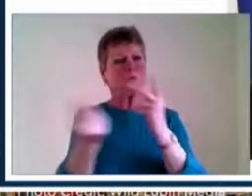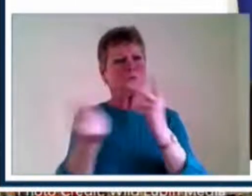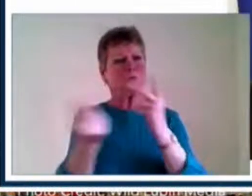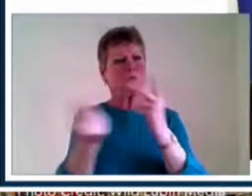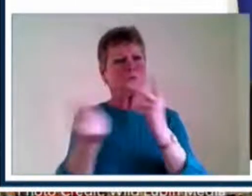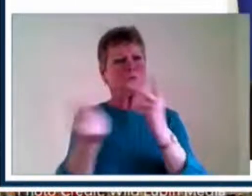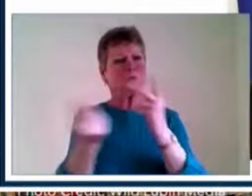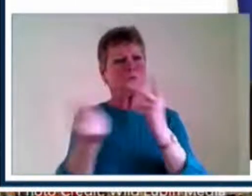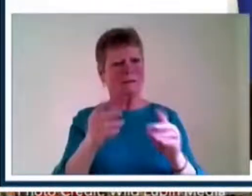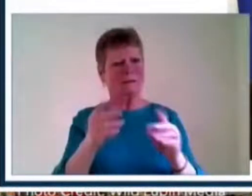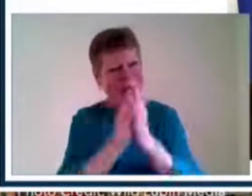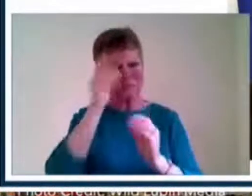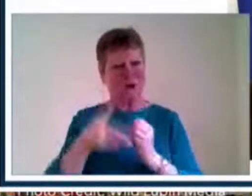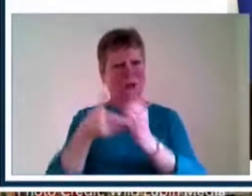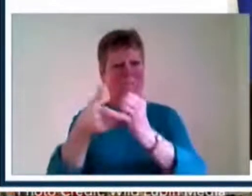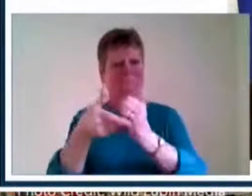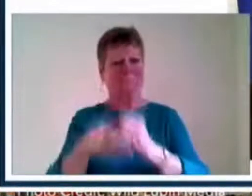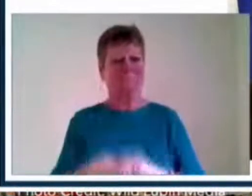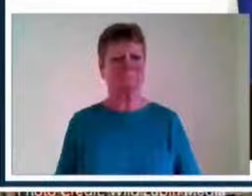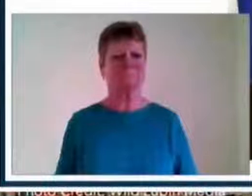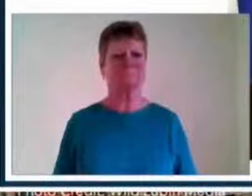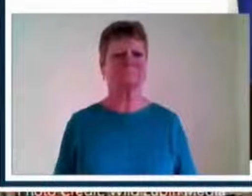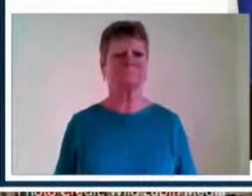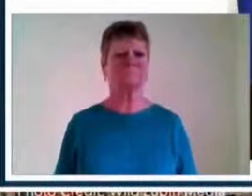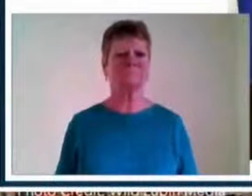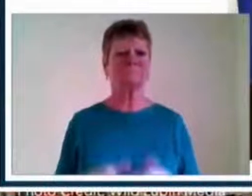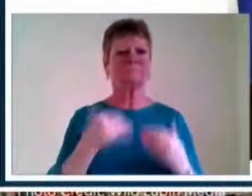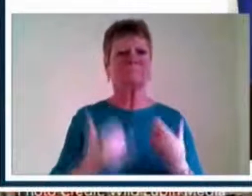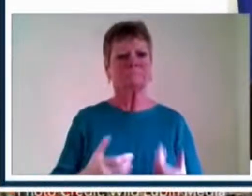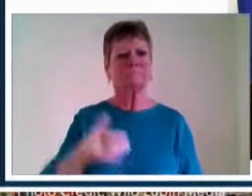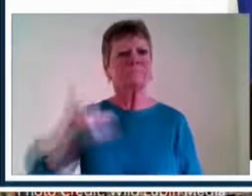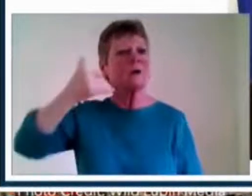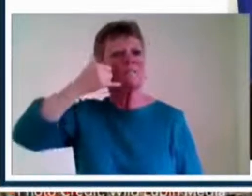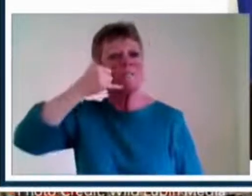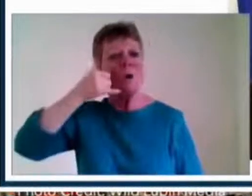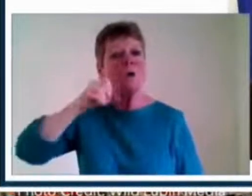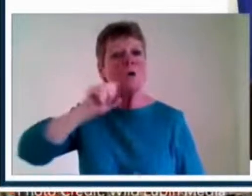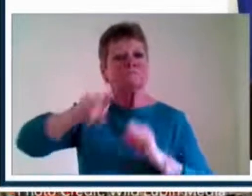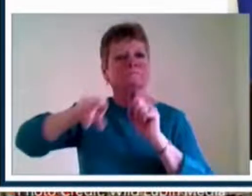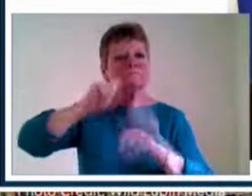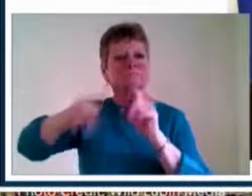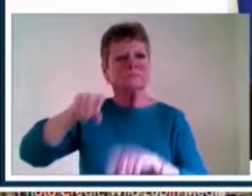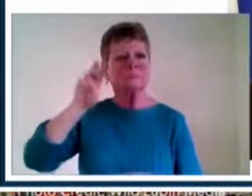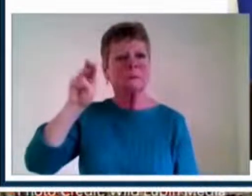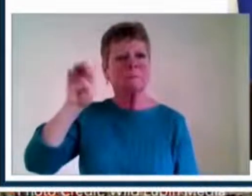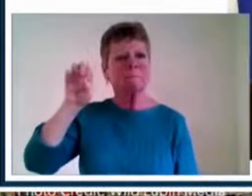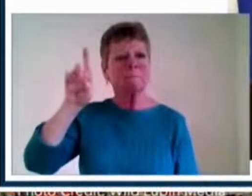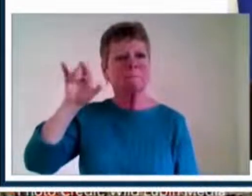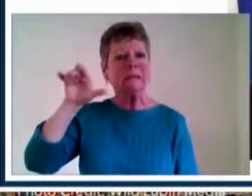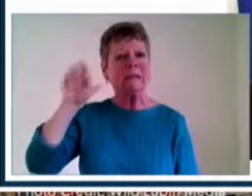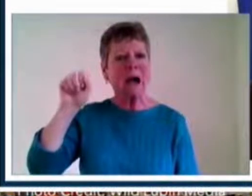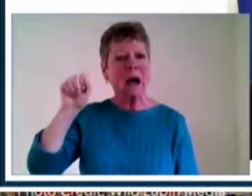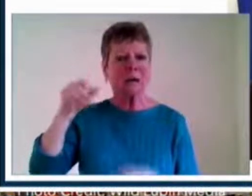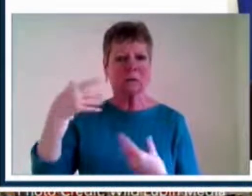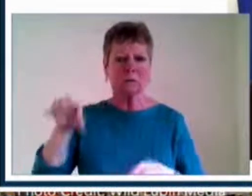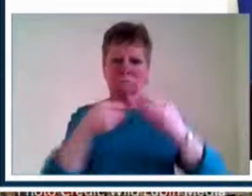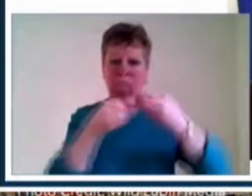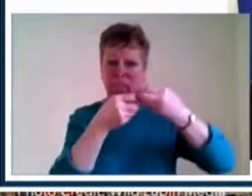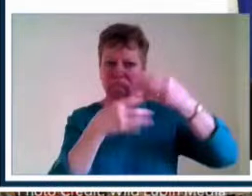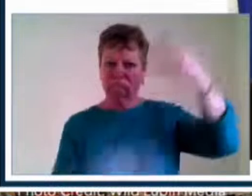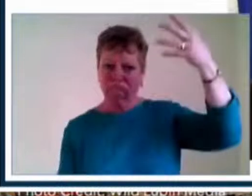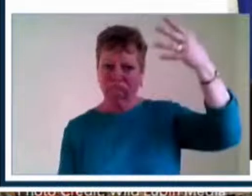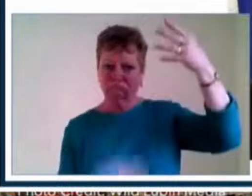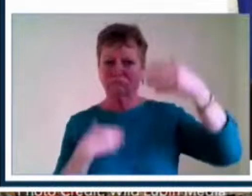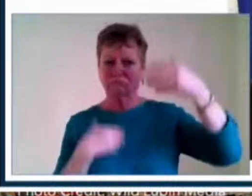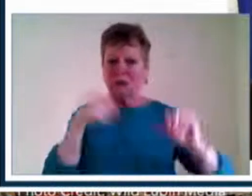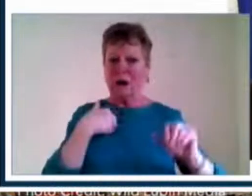We'll now take questions from media participating by telephone. We've got quite a list to get through, so we'll do the best we can to get to everyone in the time that